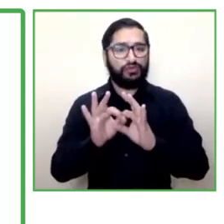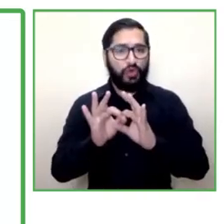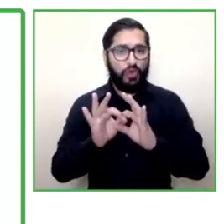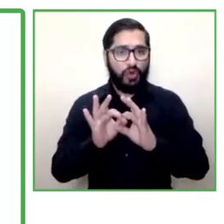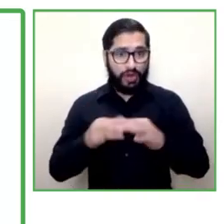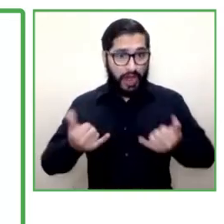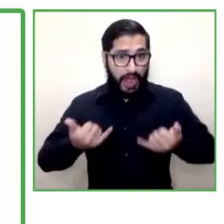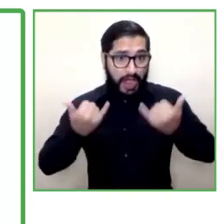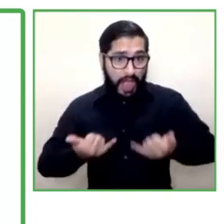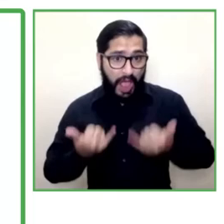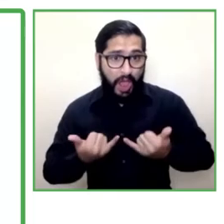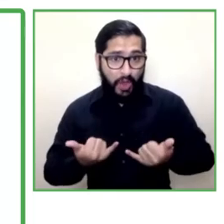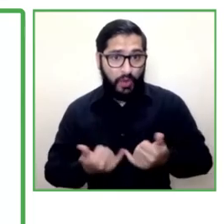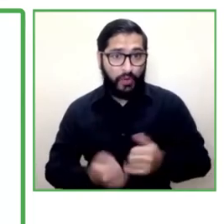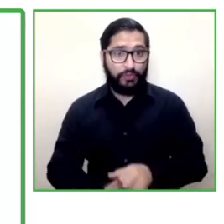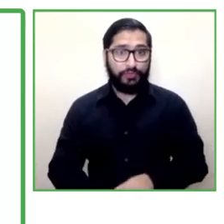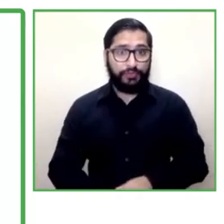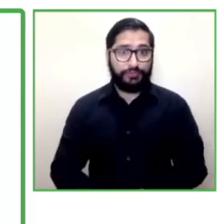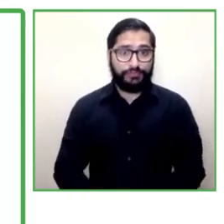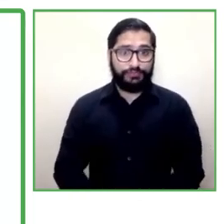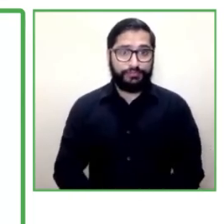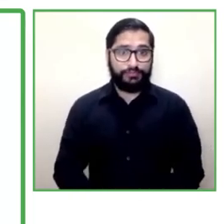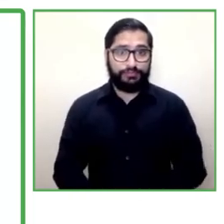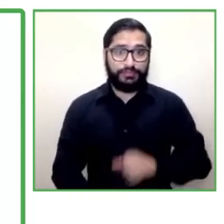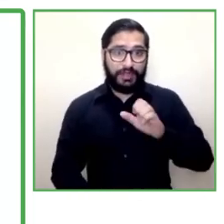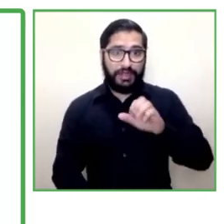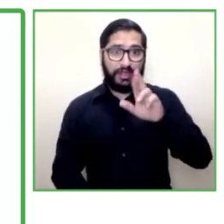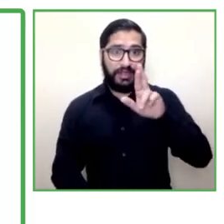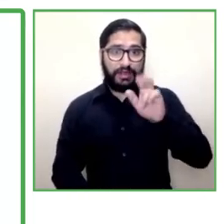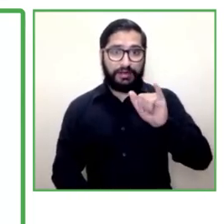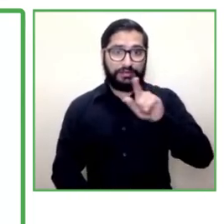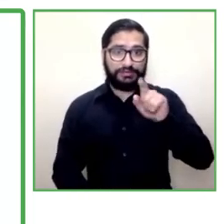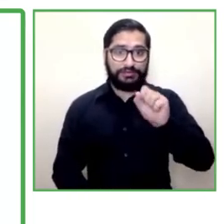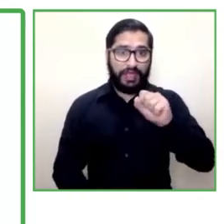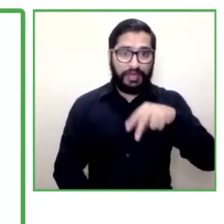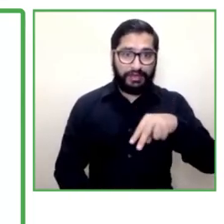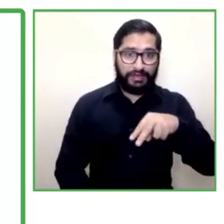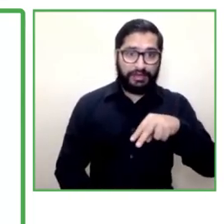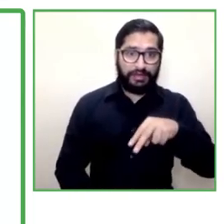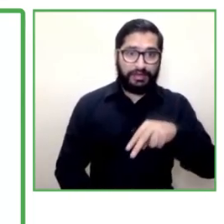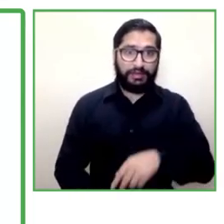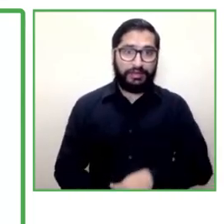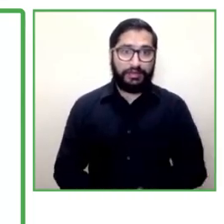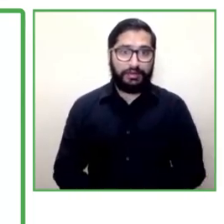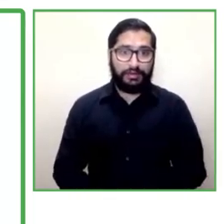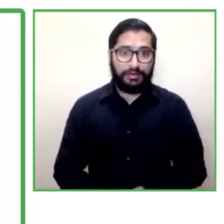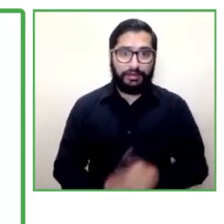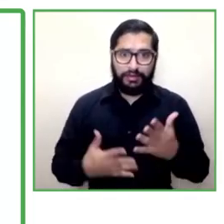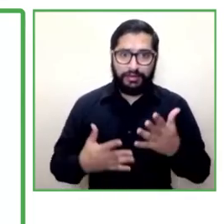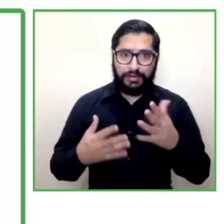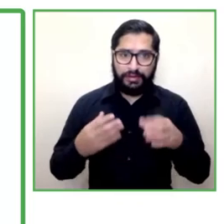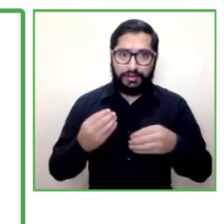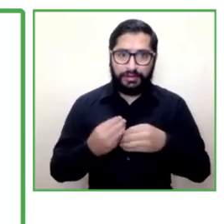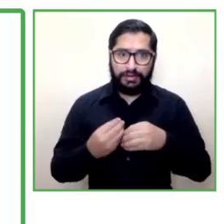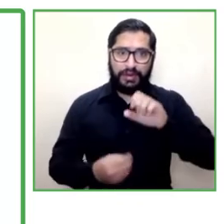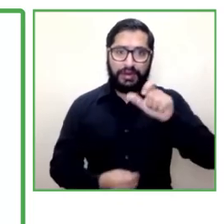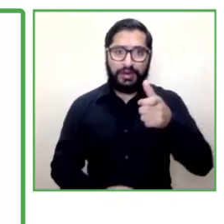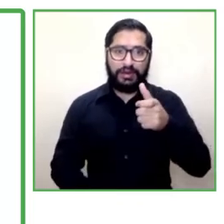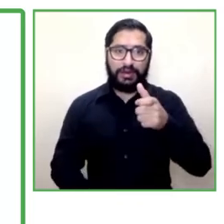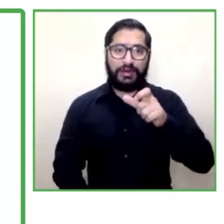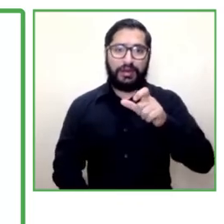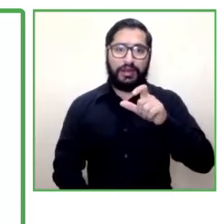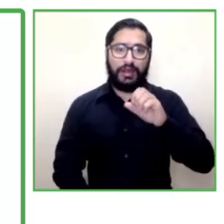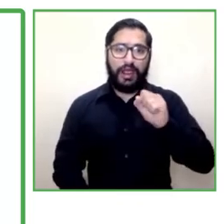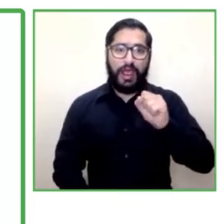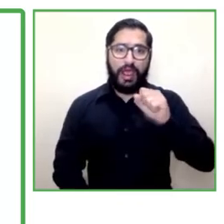you with Endre and the staff with SIGNLAB. He's the founder of the startup creating